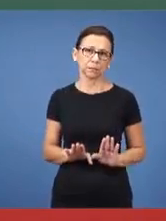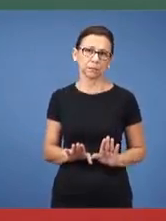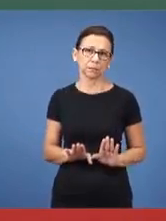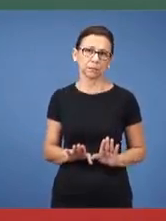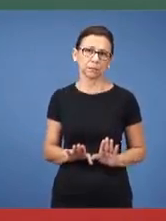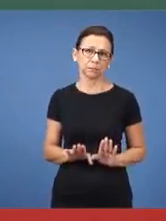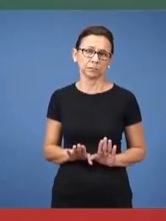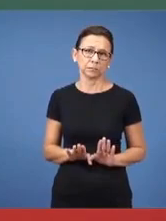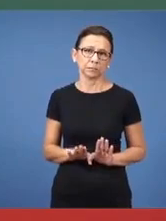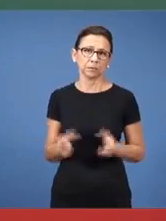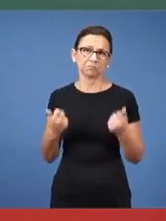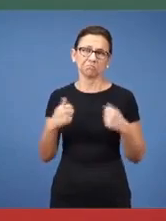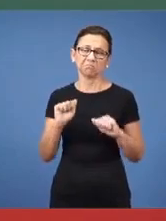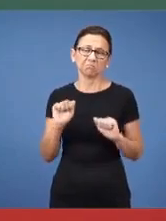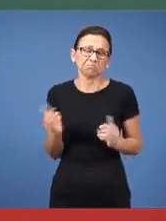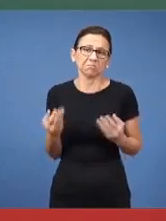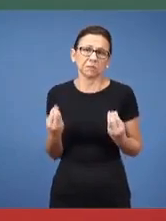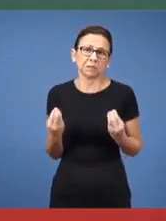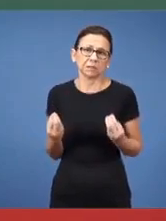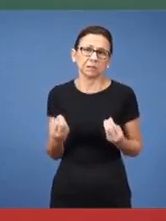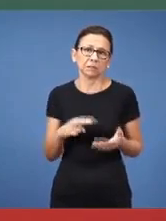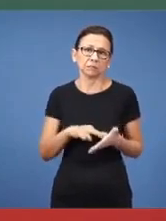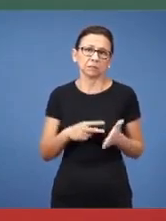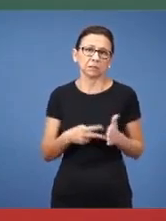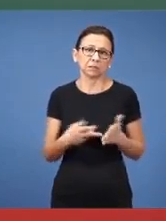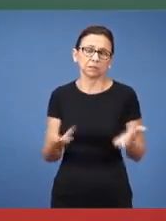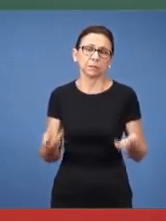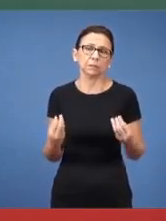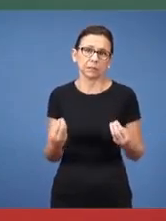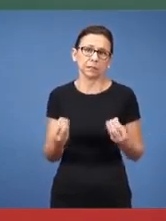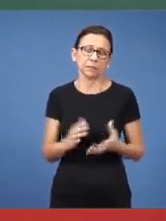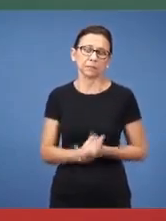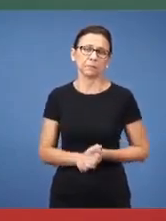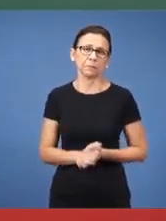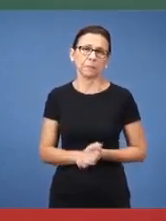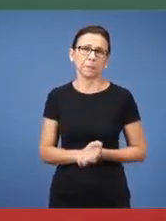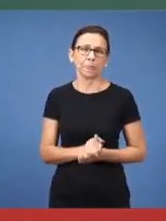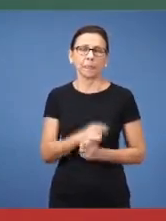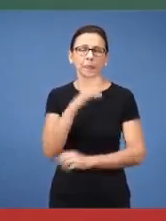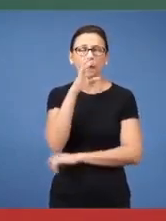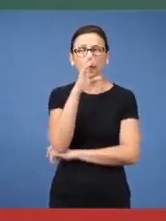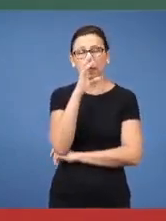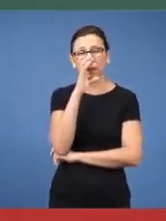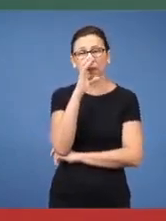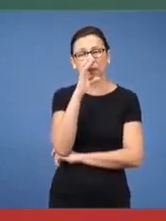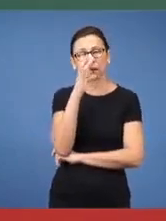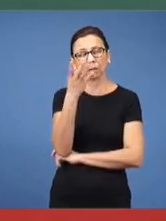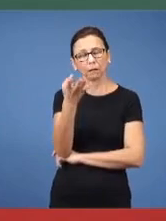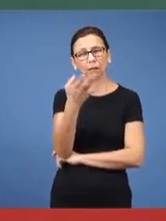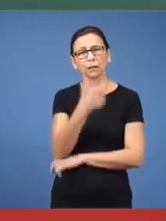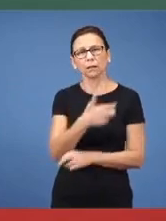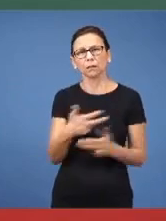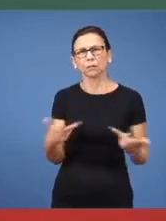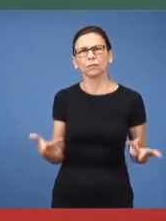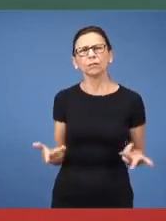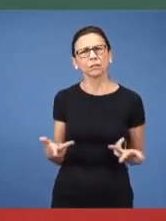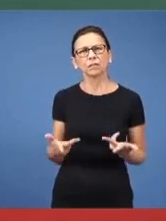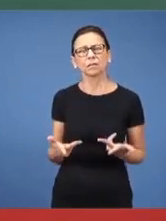is not a problem, but it also has no meaning for us to waste time with it.